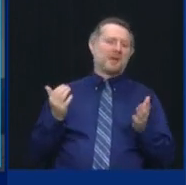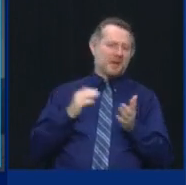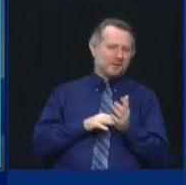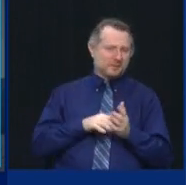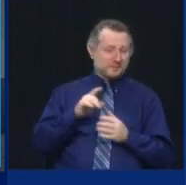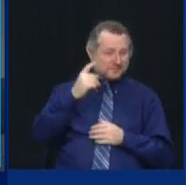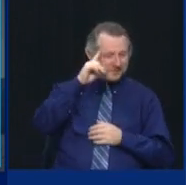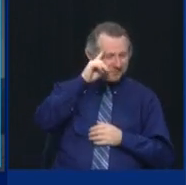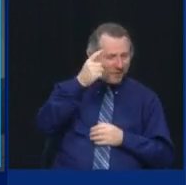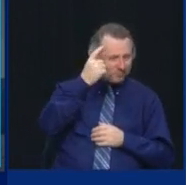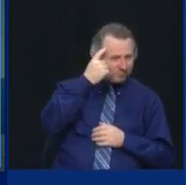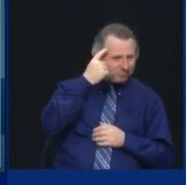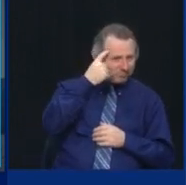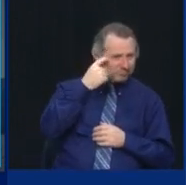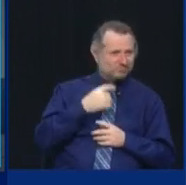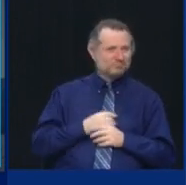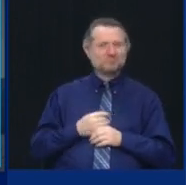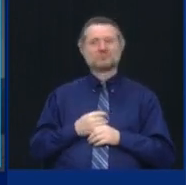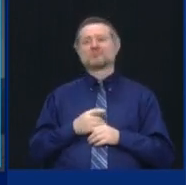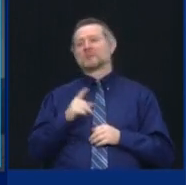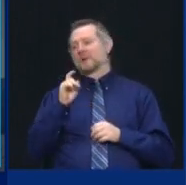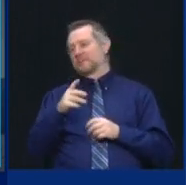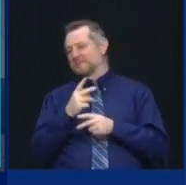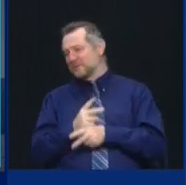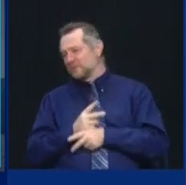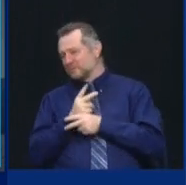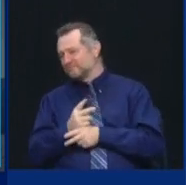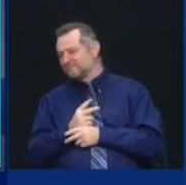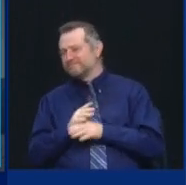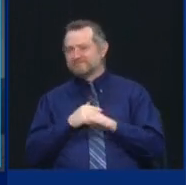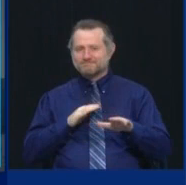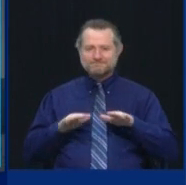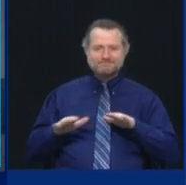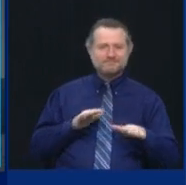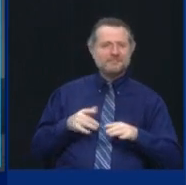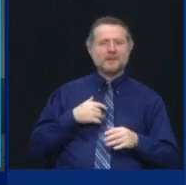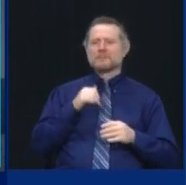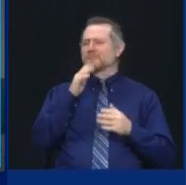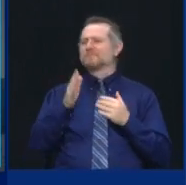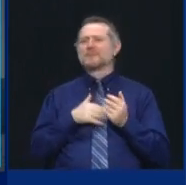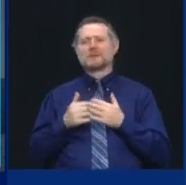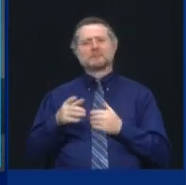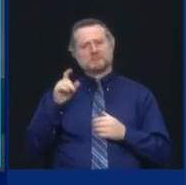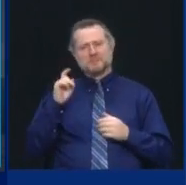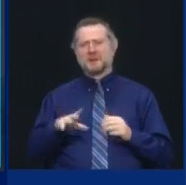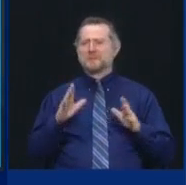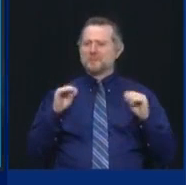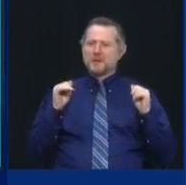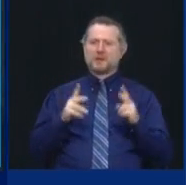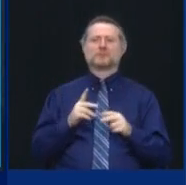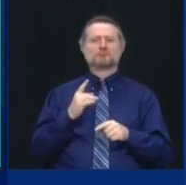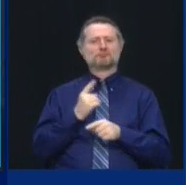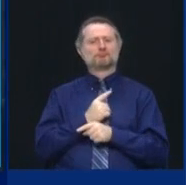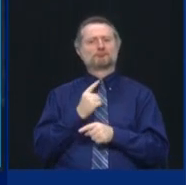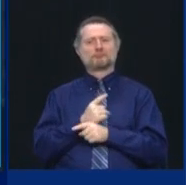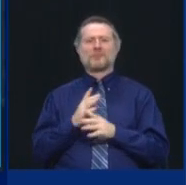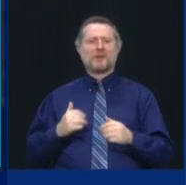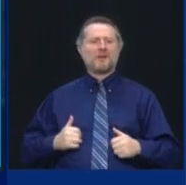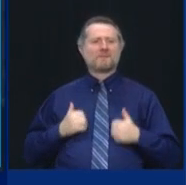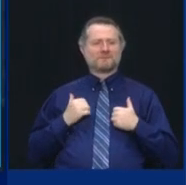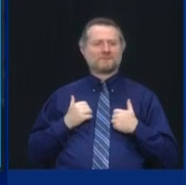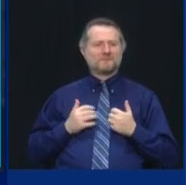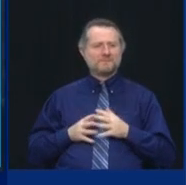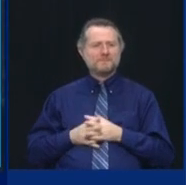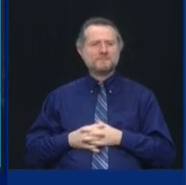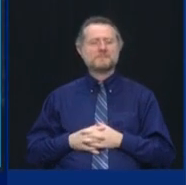to reopen with a cautious eye. But we have to get back to life, and we have to get back to life and